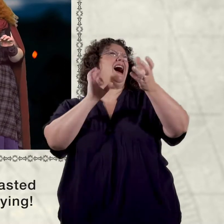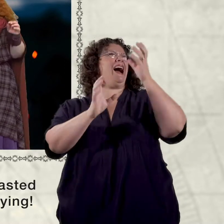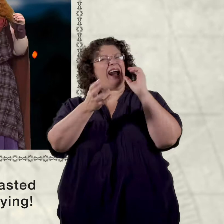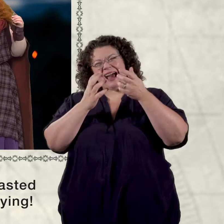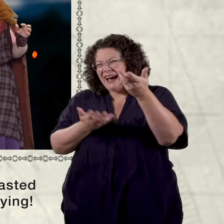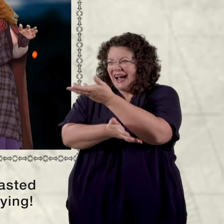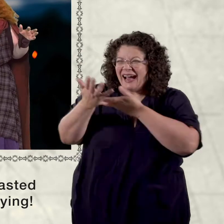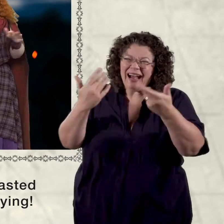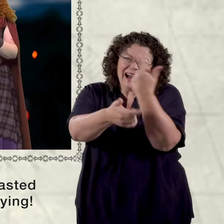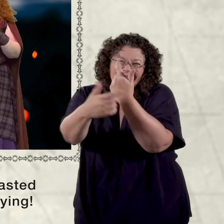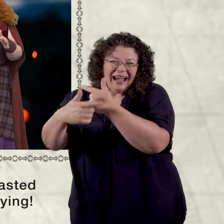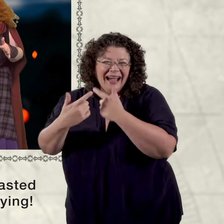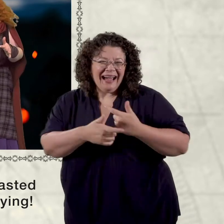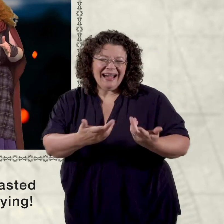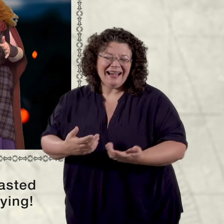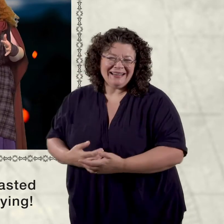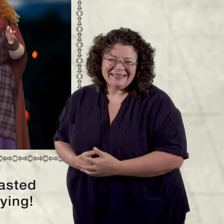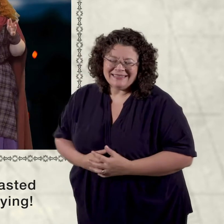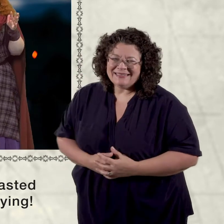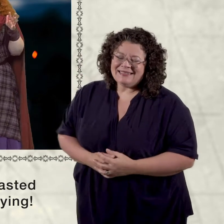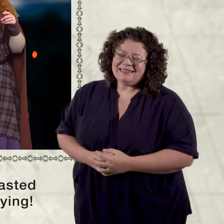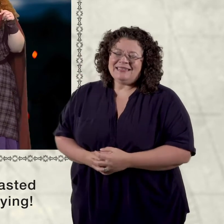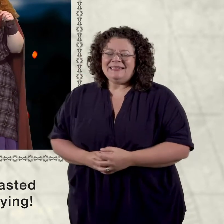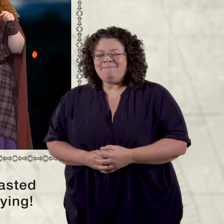A week of partying.